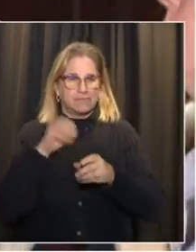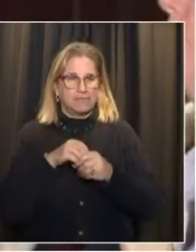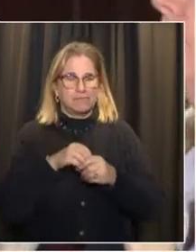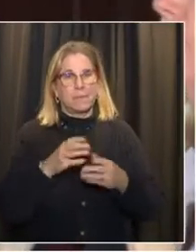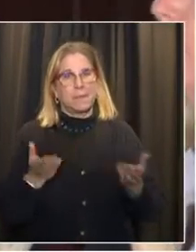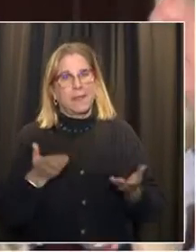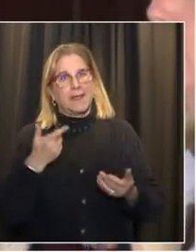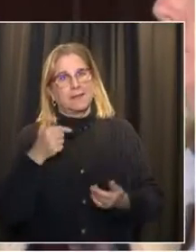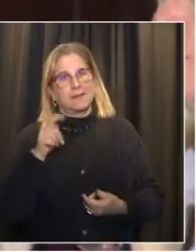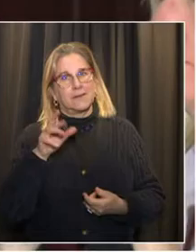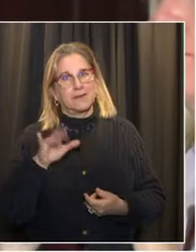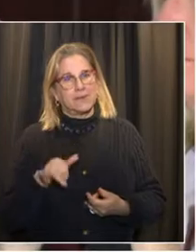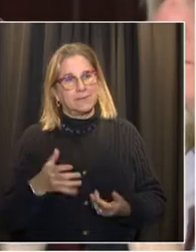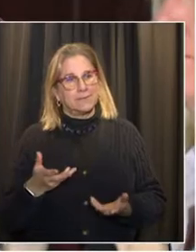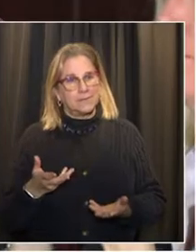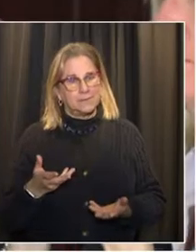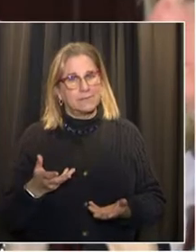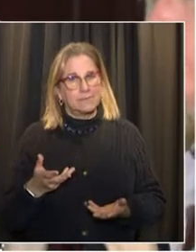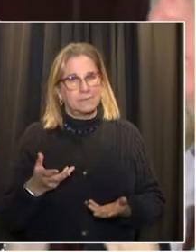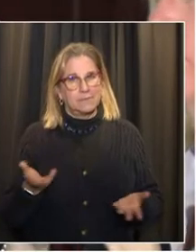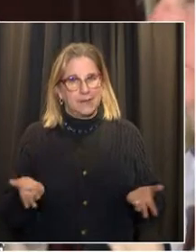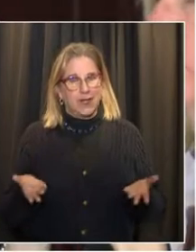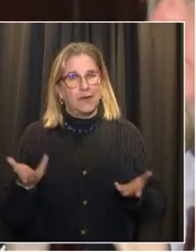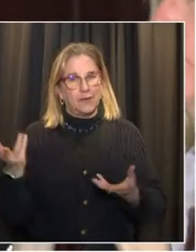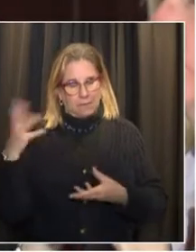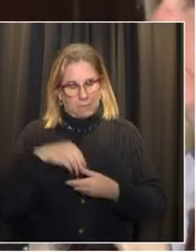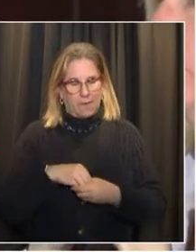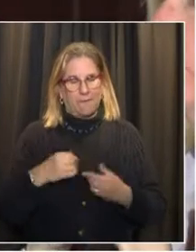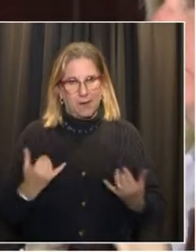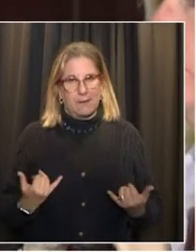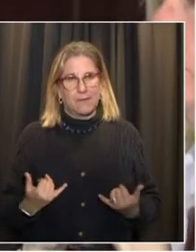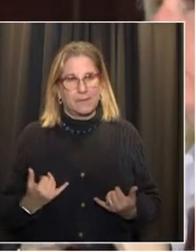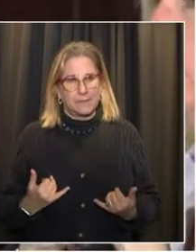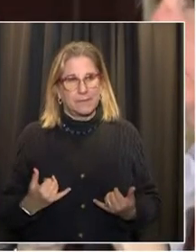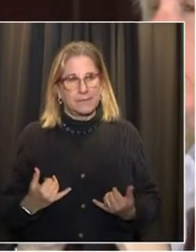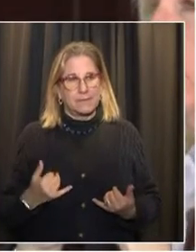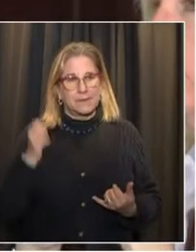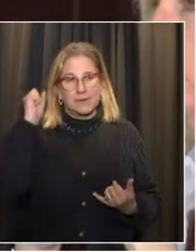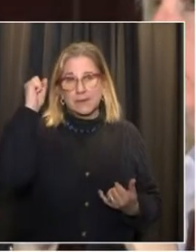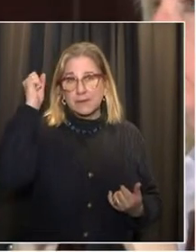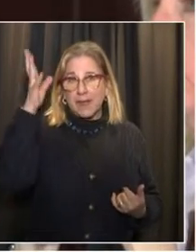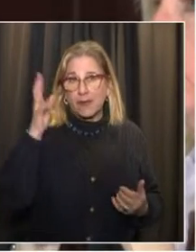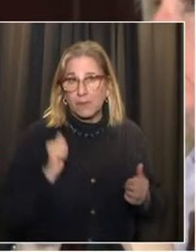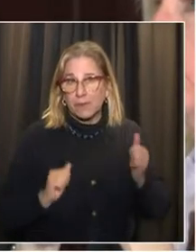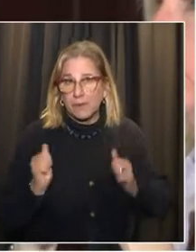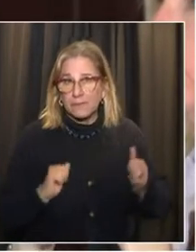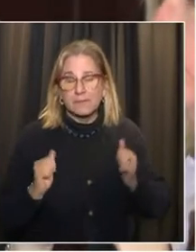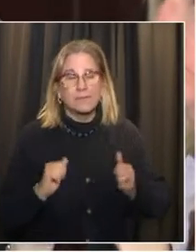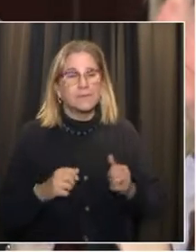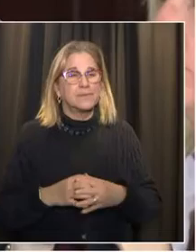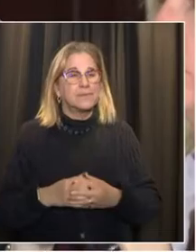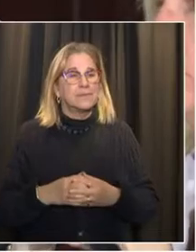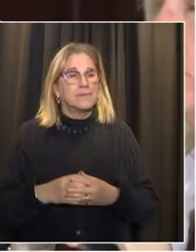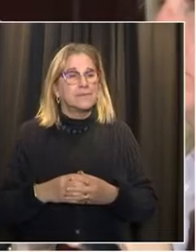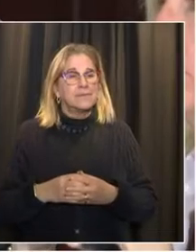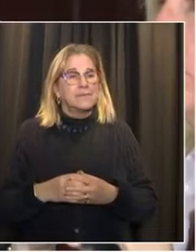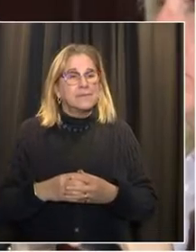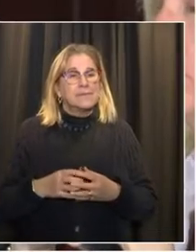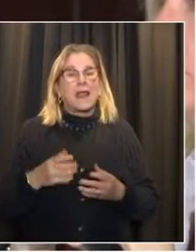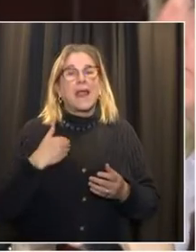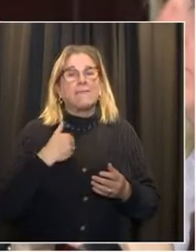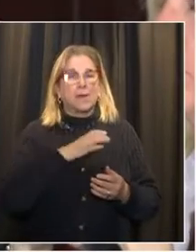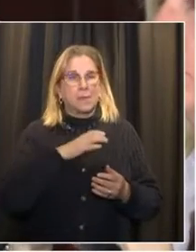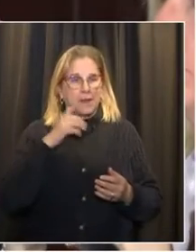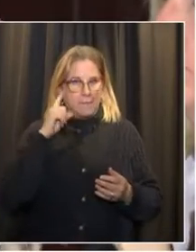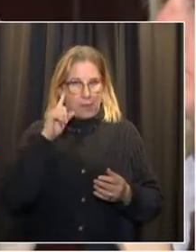they're really excited about this work. Shakespeare Theater is on the executive committee. Eileen